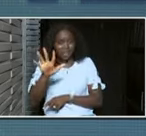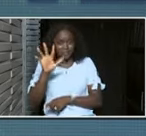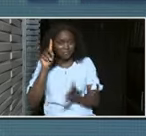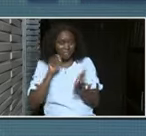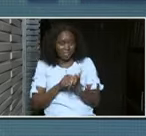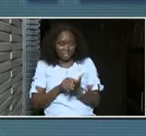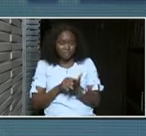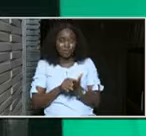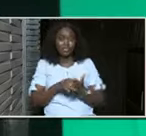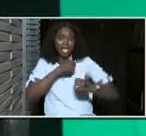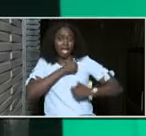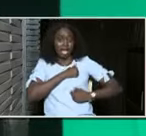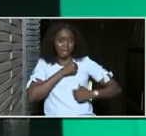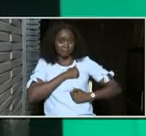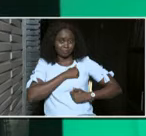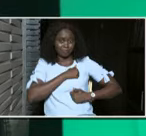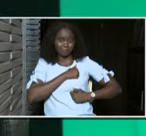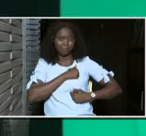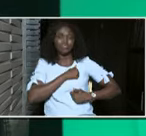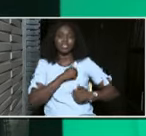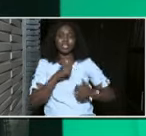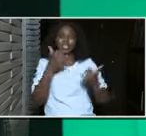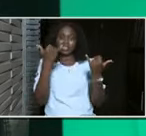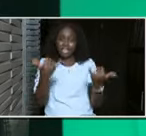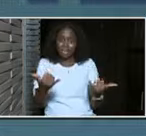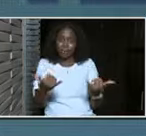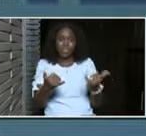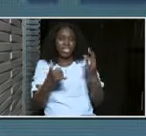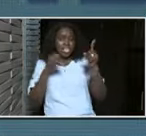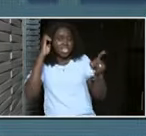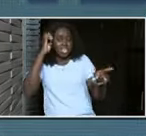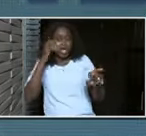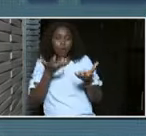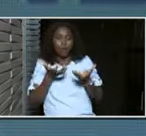135,000 army. Now